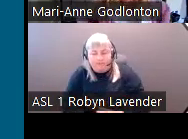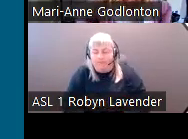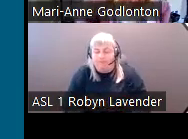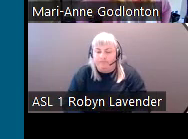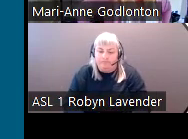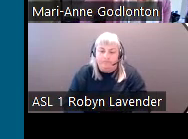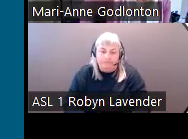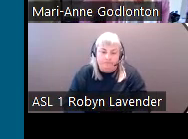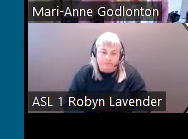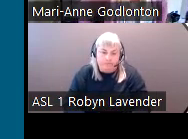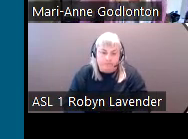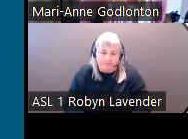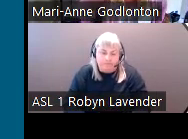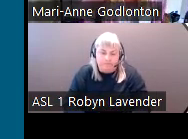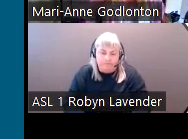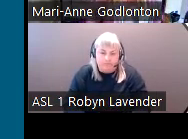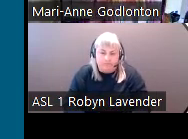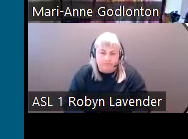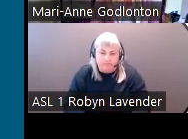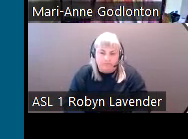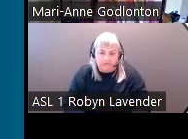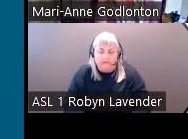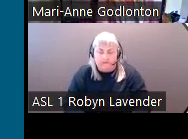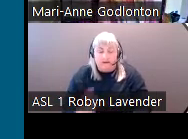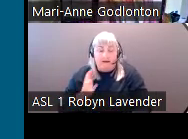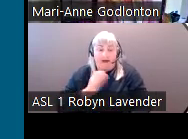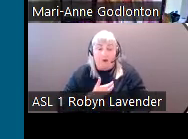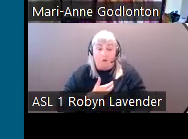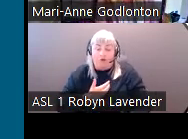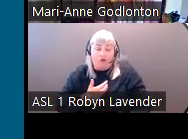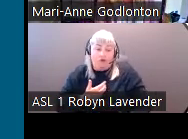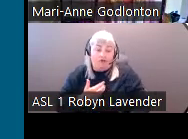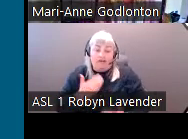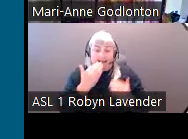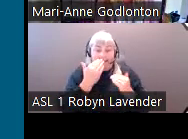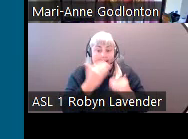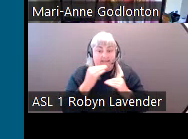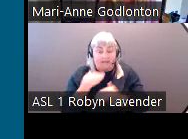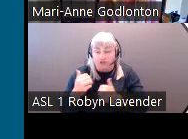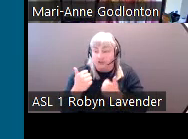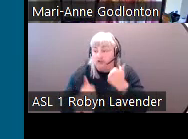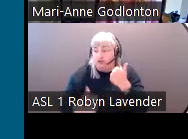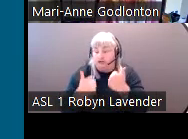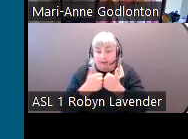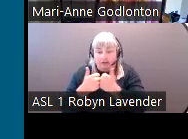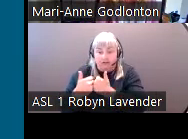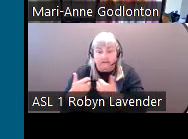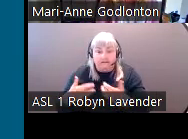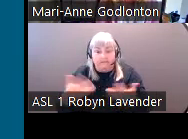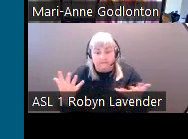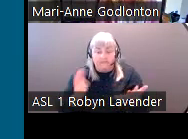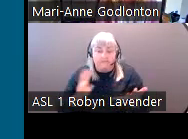You know, when we talk about our limitations and challenges, our shelter does not have